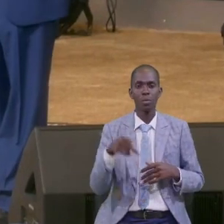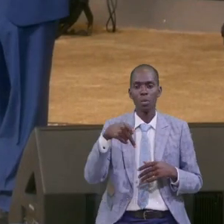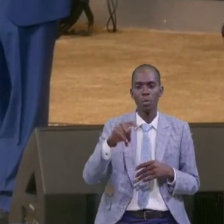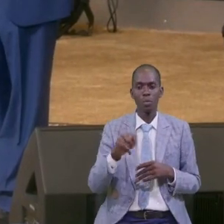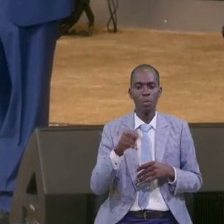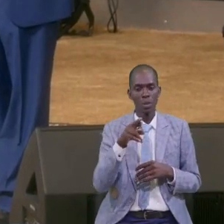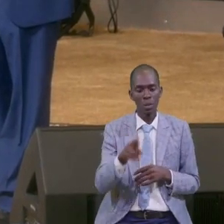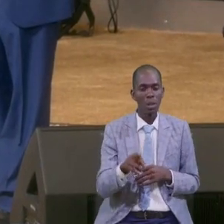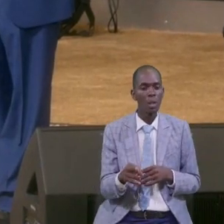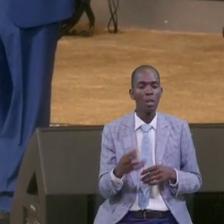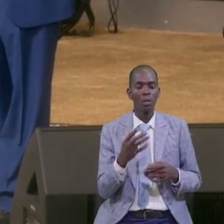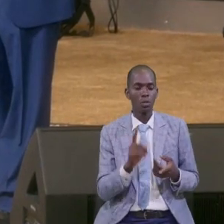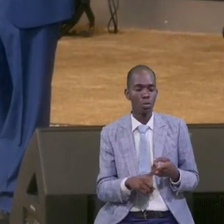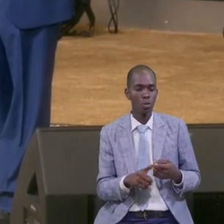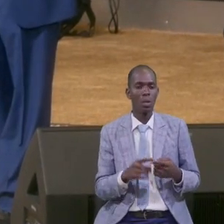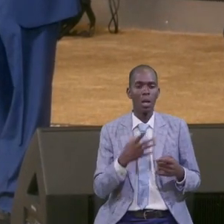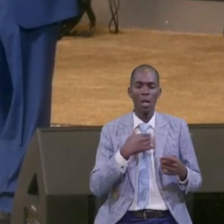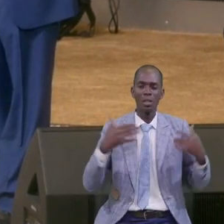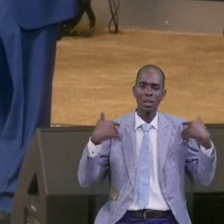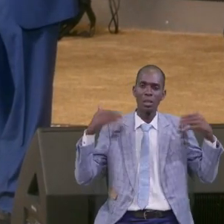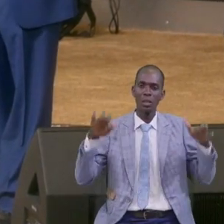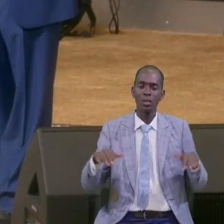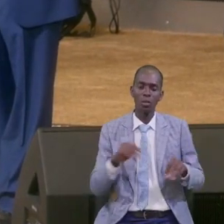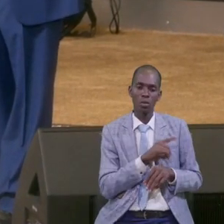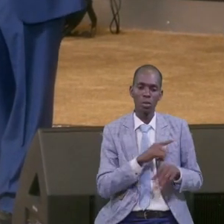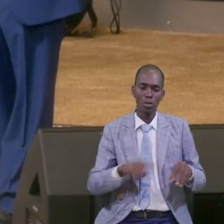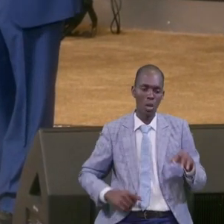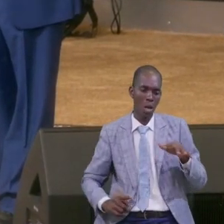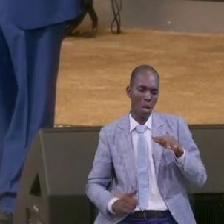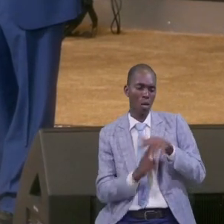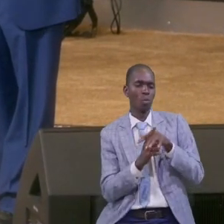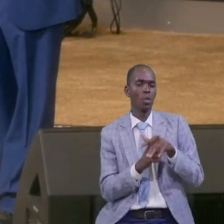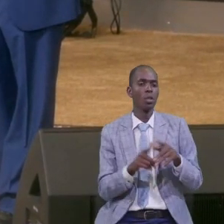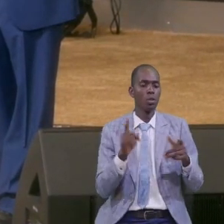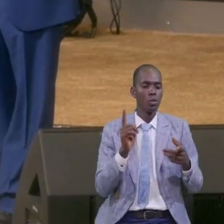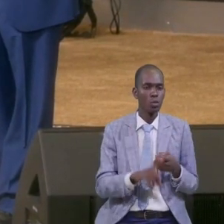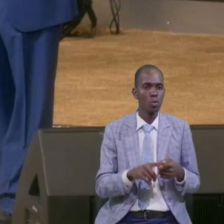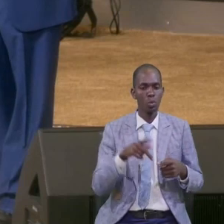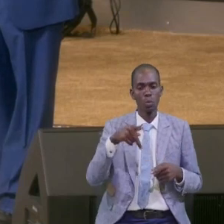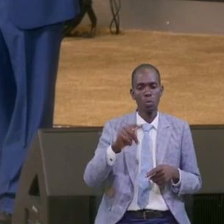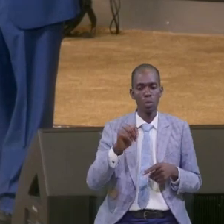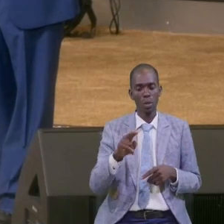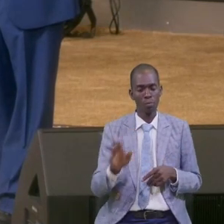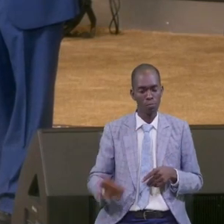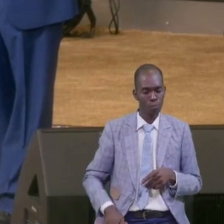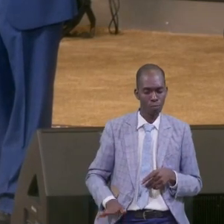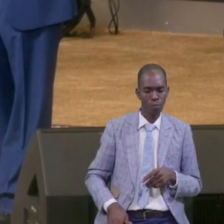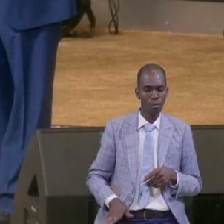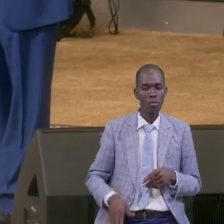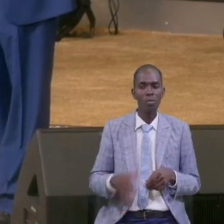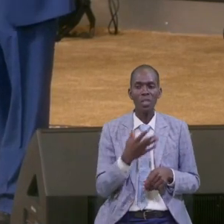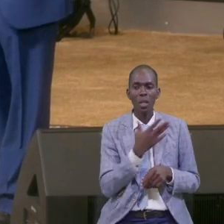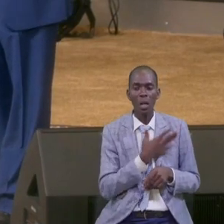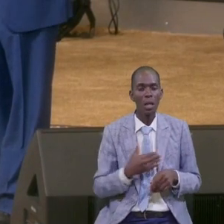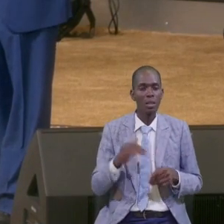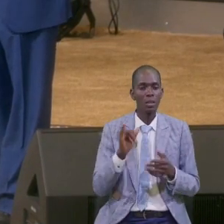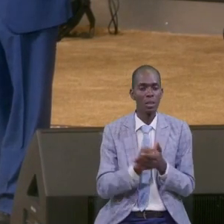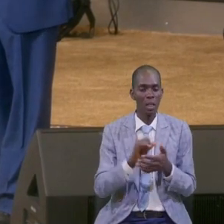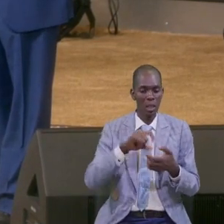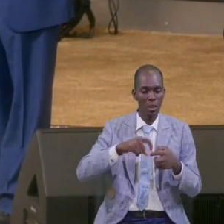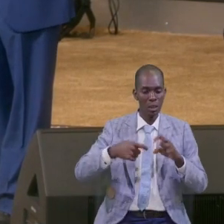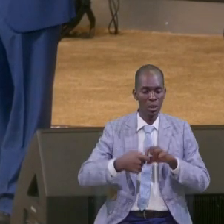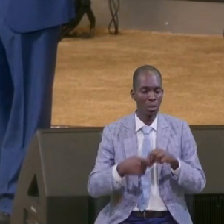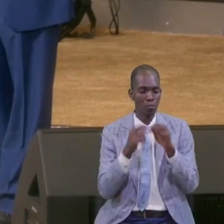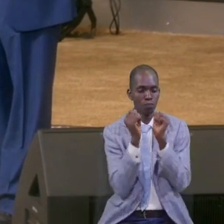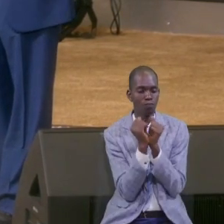the angel of the Lord came from heaven and smote him by the side, and the chains fell off, and he told him to